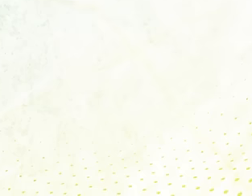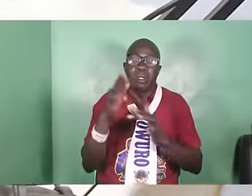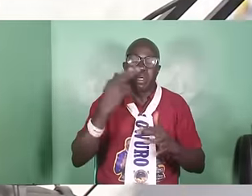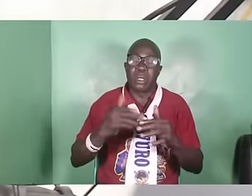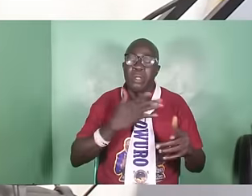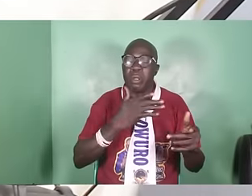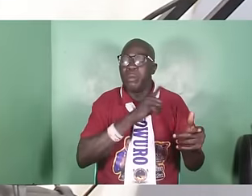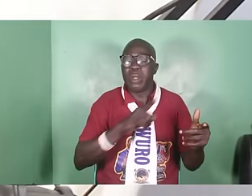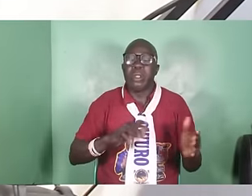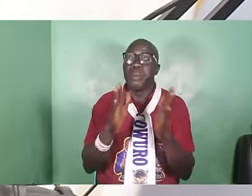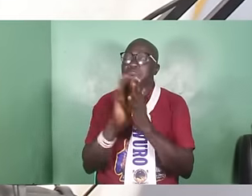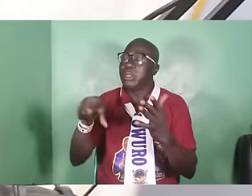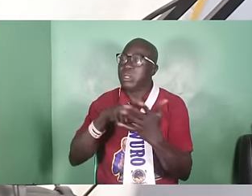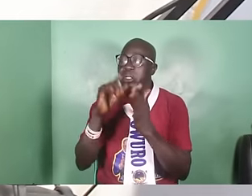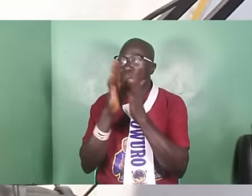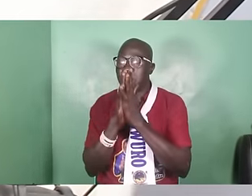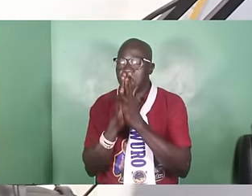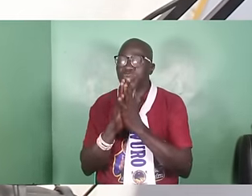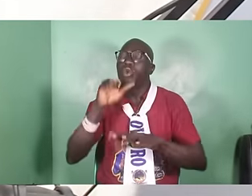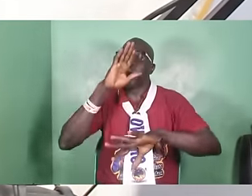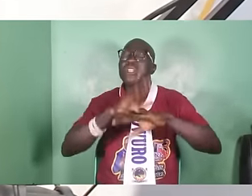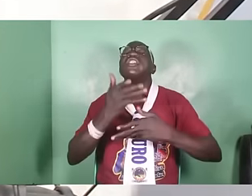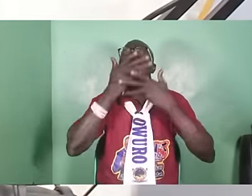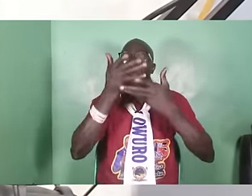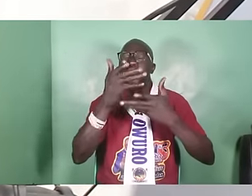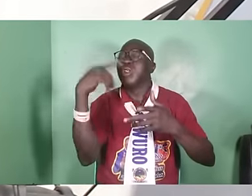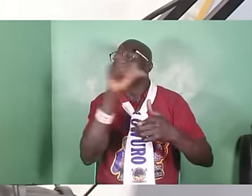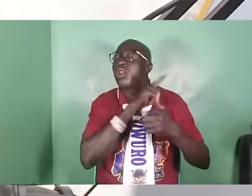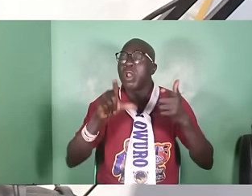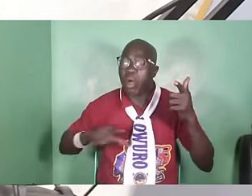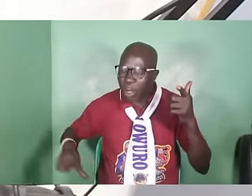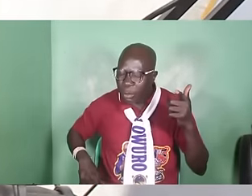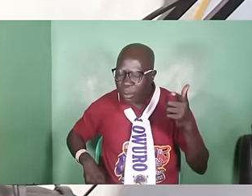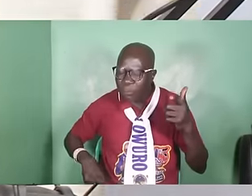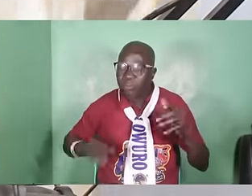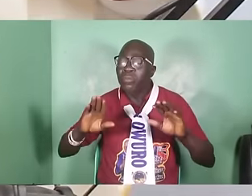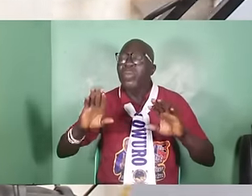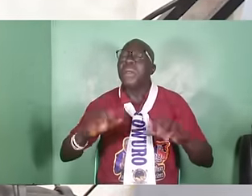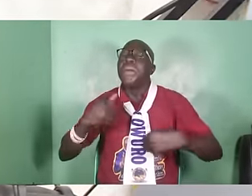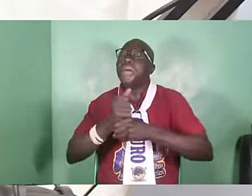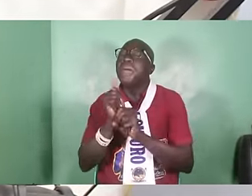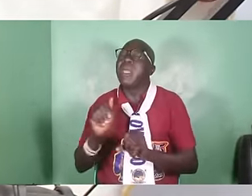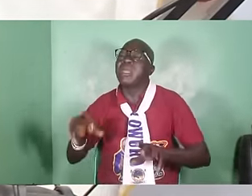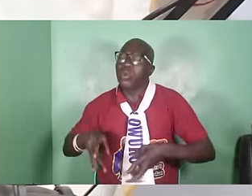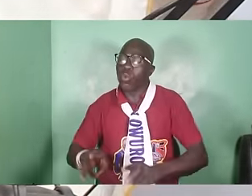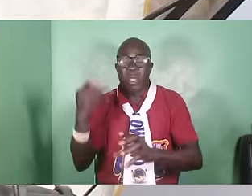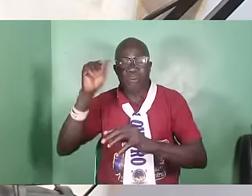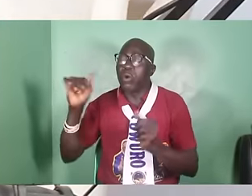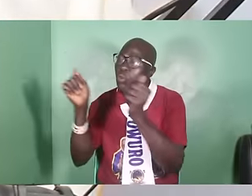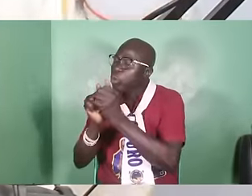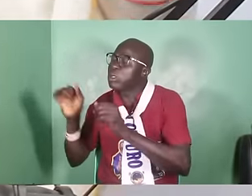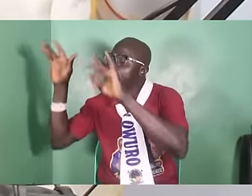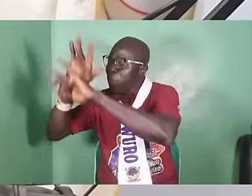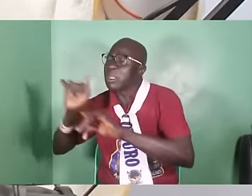sa pray this prayer. You will shout, Lord, make way for me with